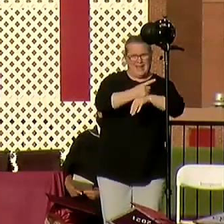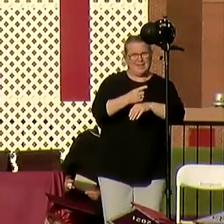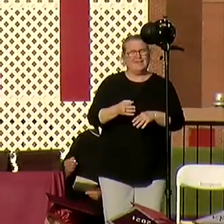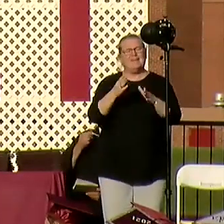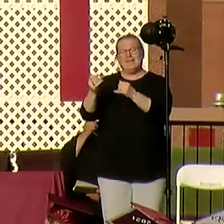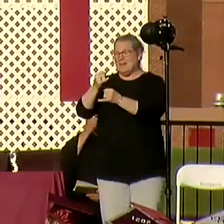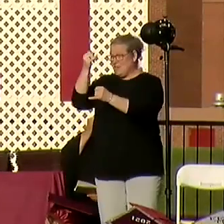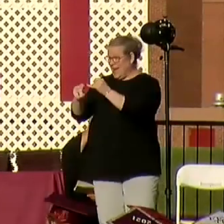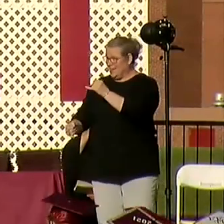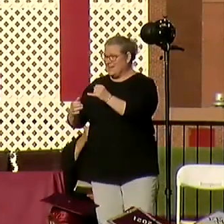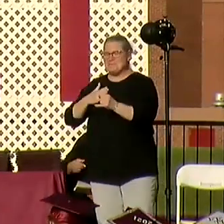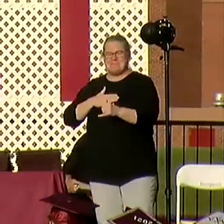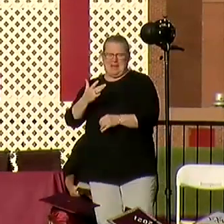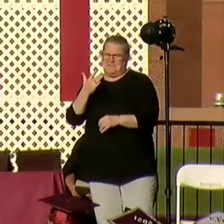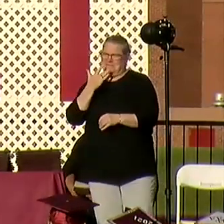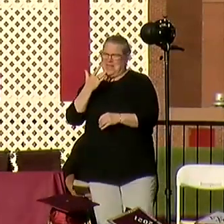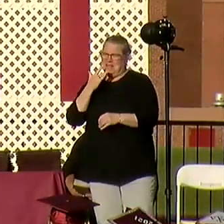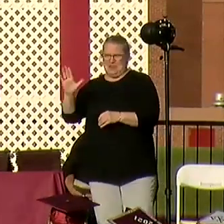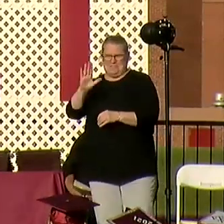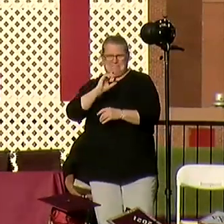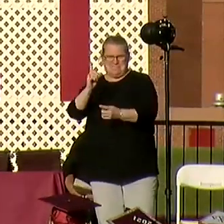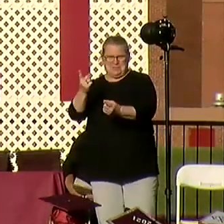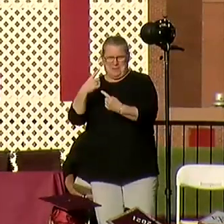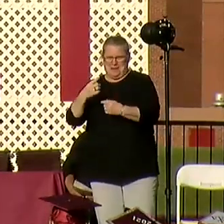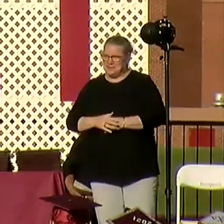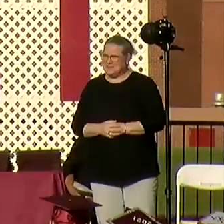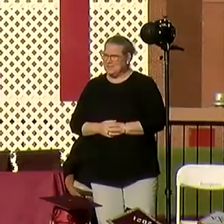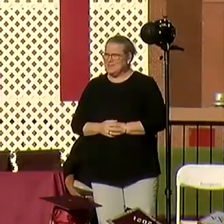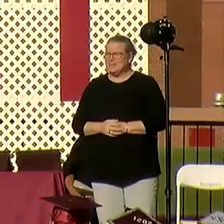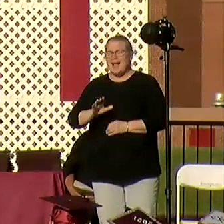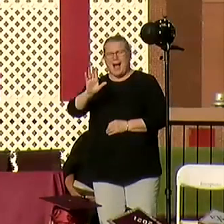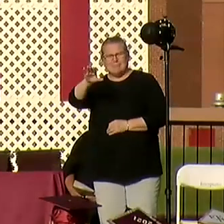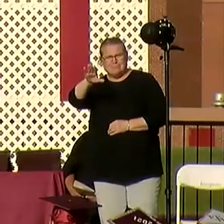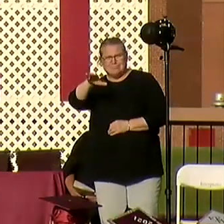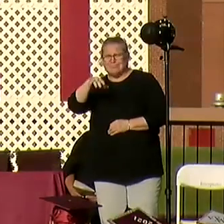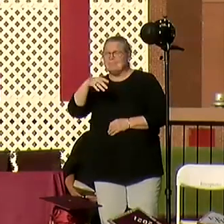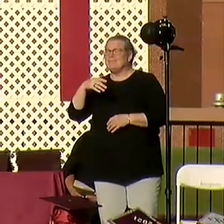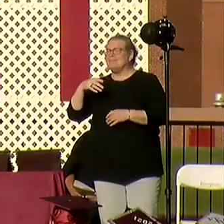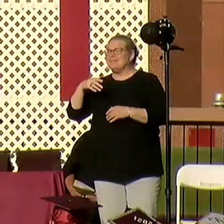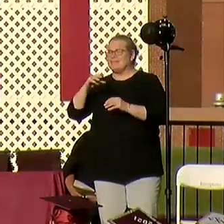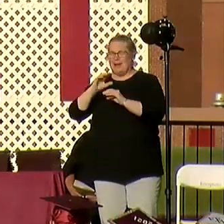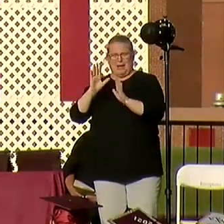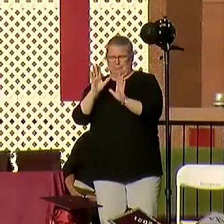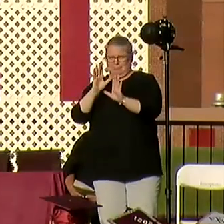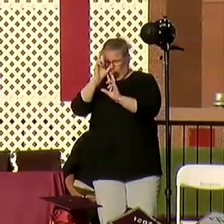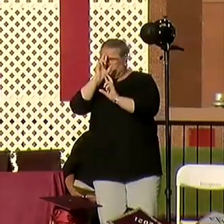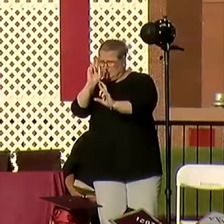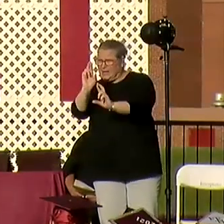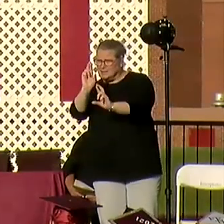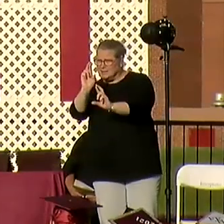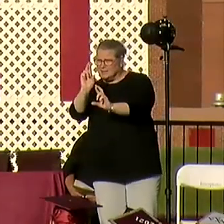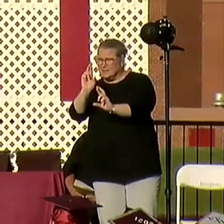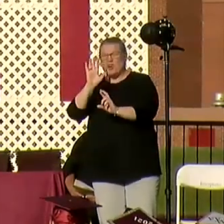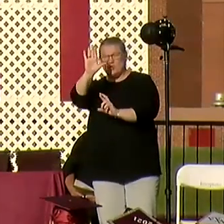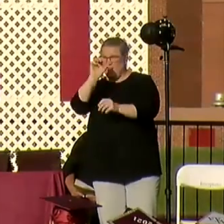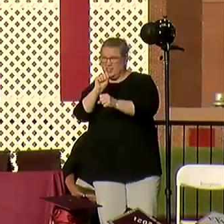Finally, and my favorite response of them all, Dr. Grossman, no disrespect. I wouldn't want